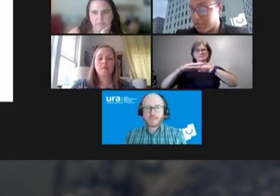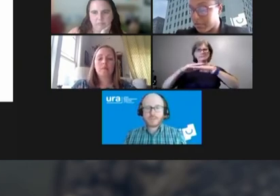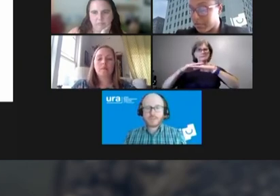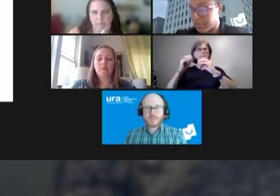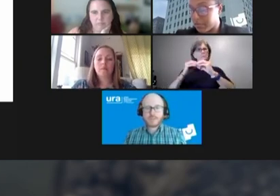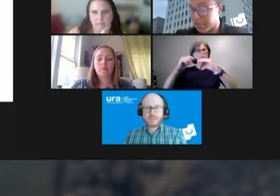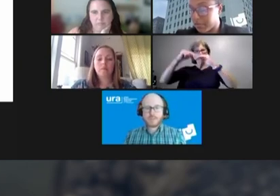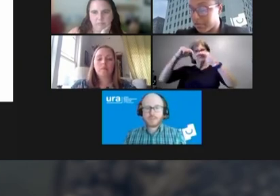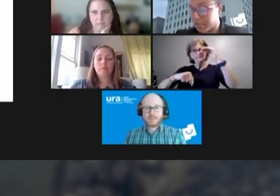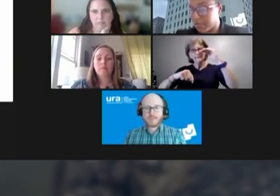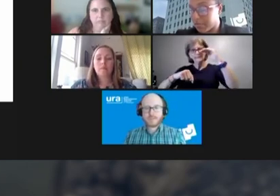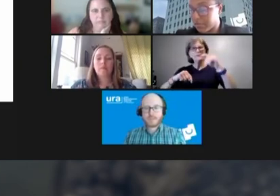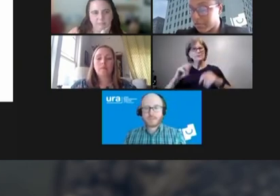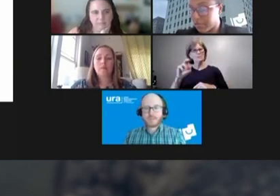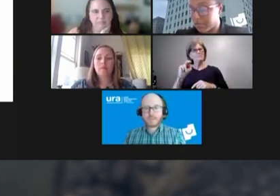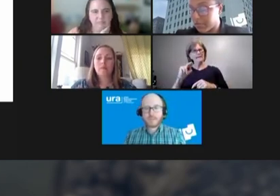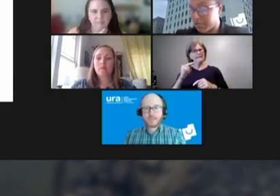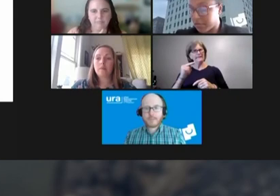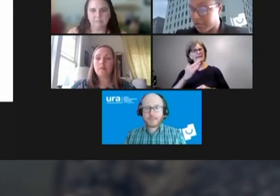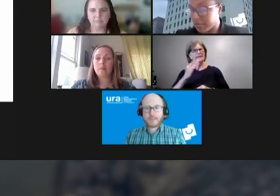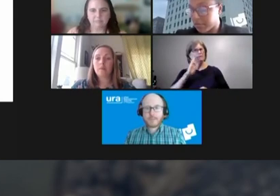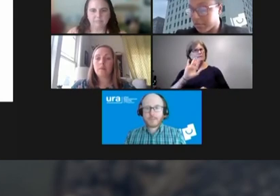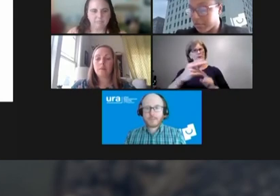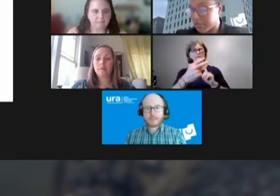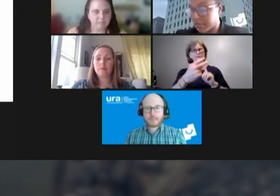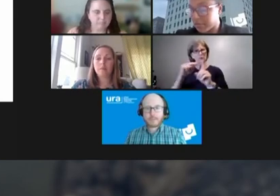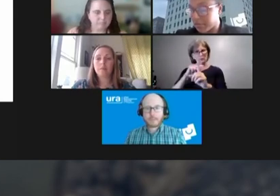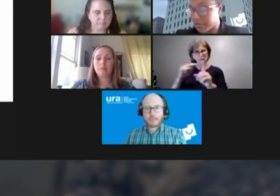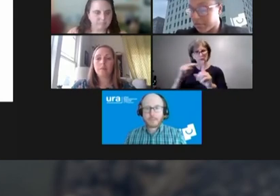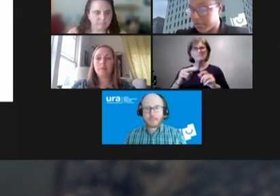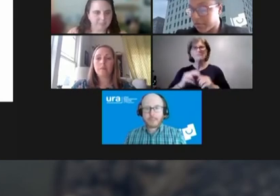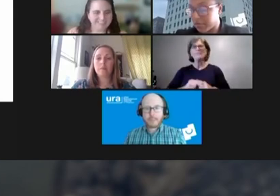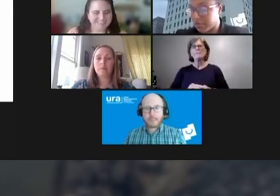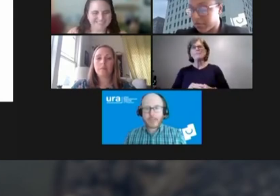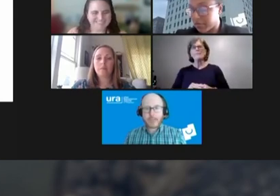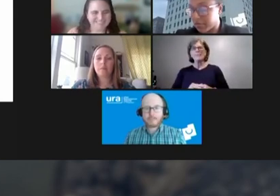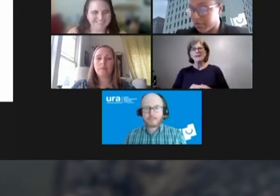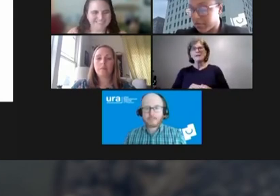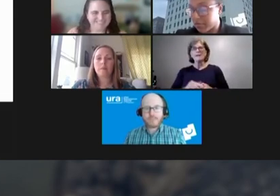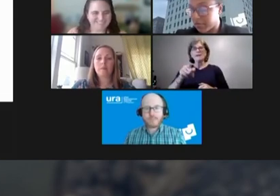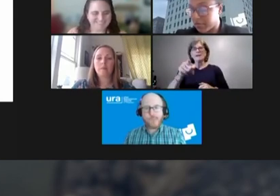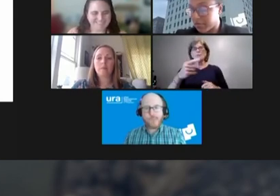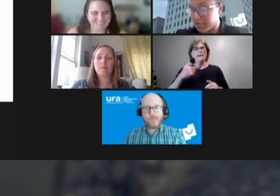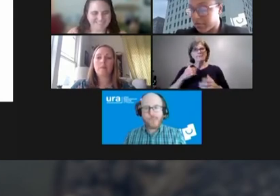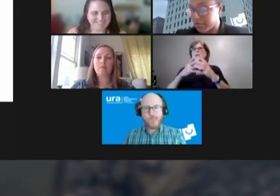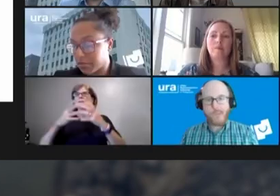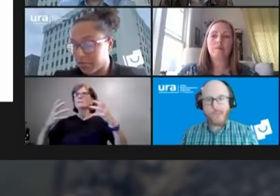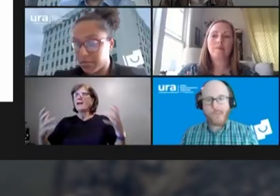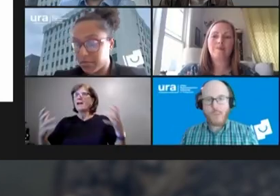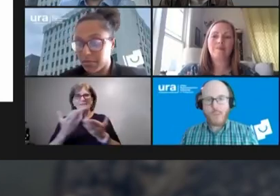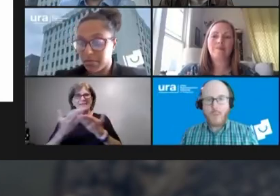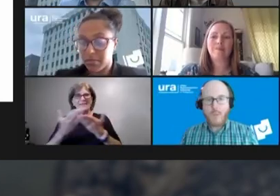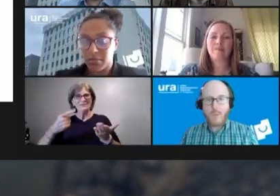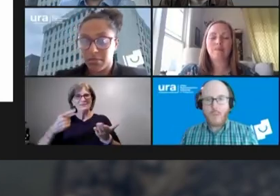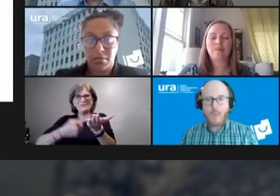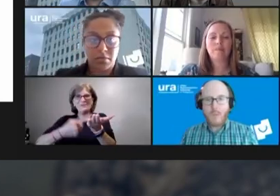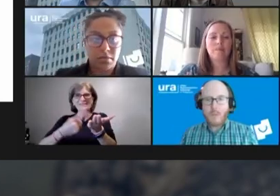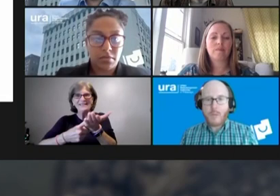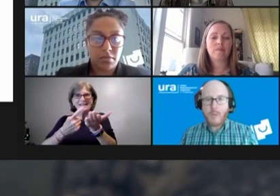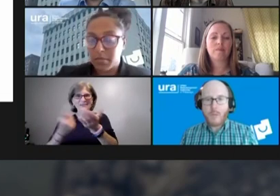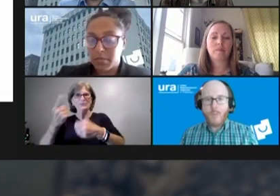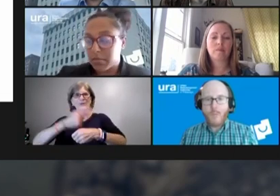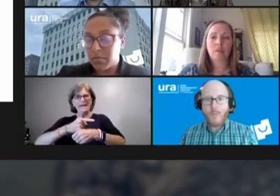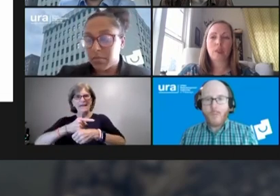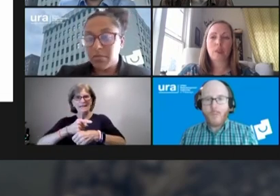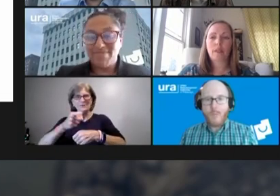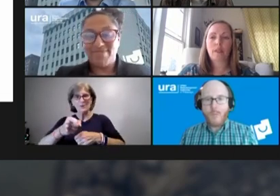So thank you, Megan. And I know we have a lot of things to talk about today. So our minds are going to be spinning by